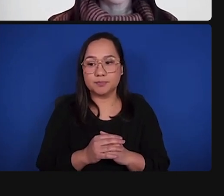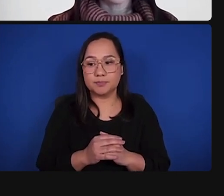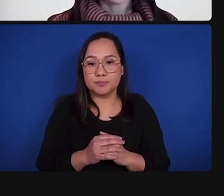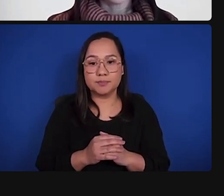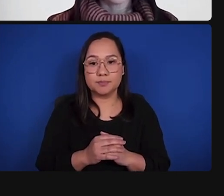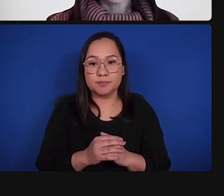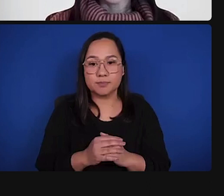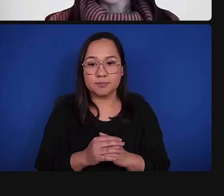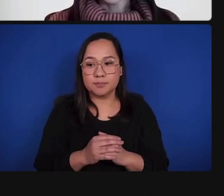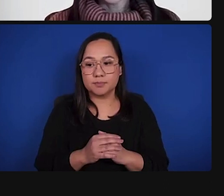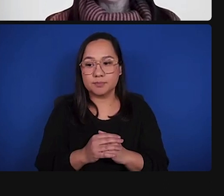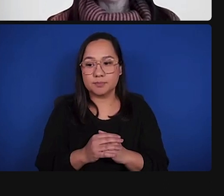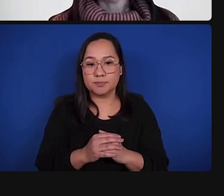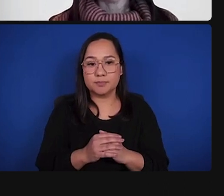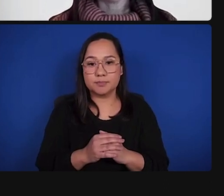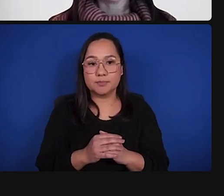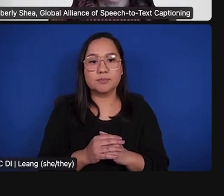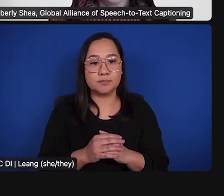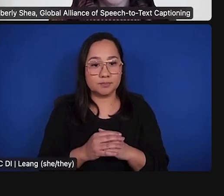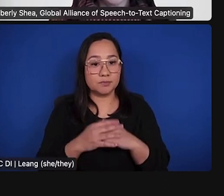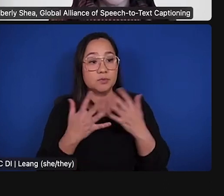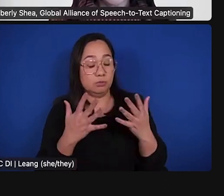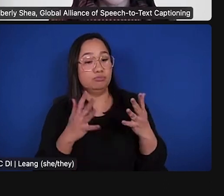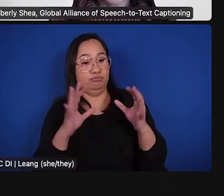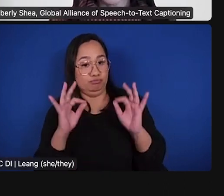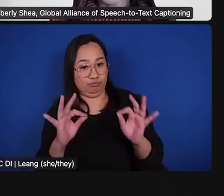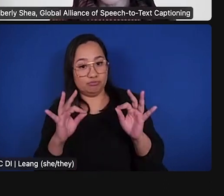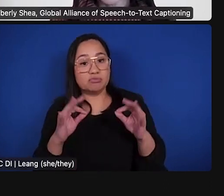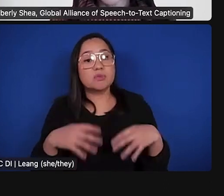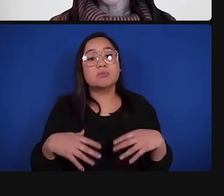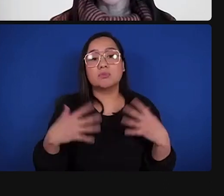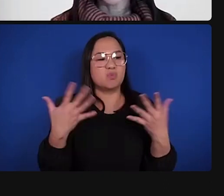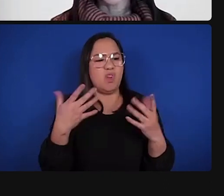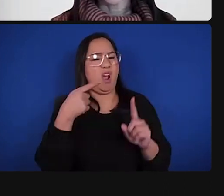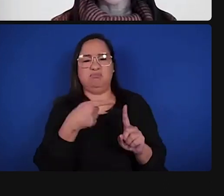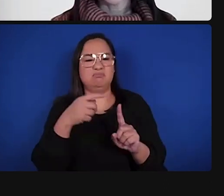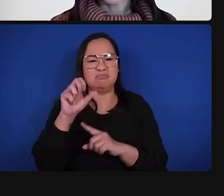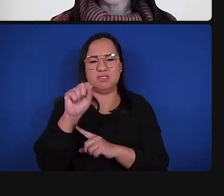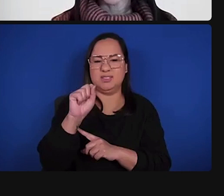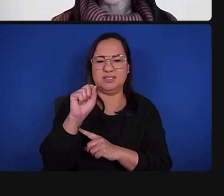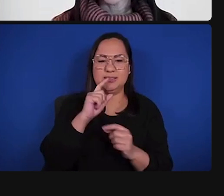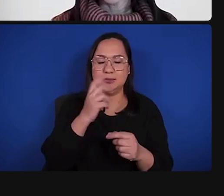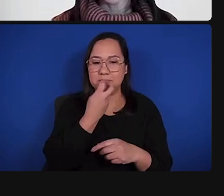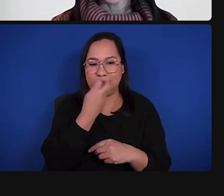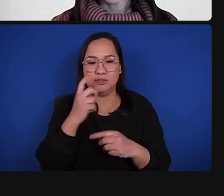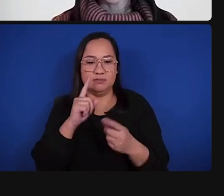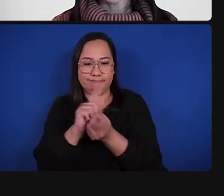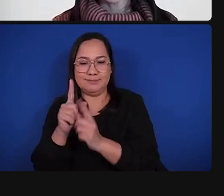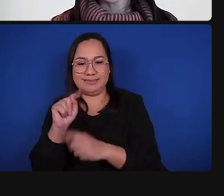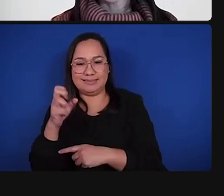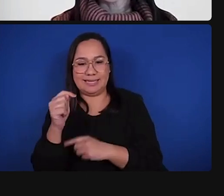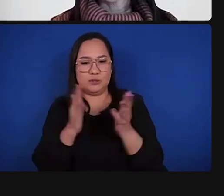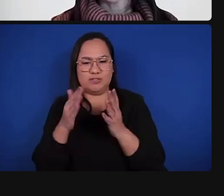All right, so what are speech-to-text services? First of all, they are an ADA compliant method by which a captioner or transcriber